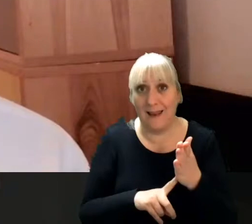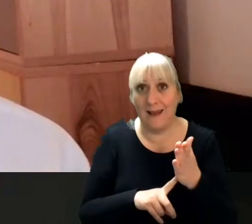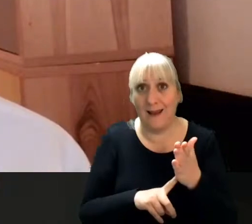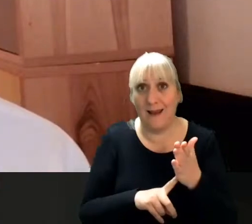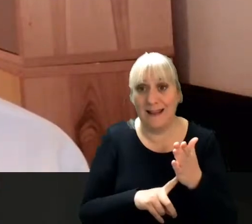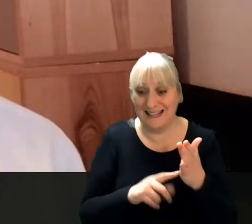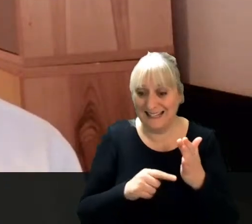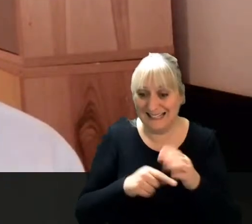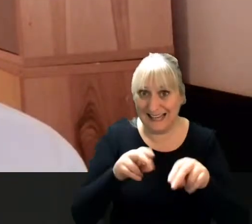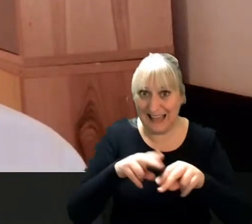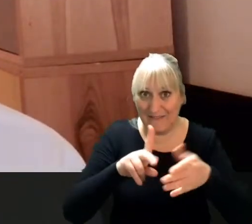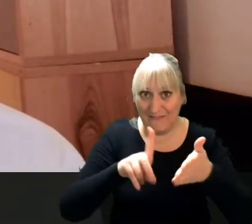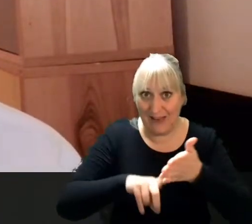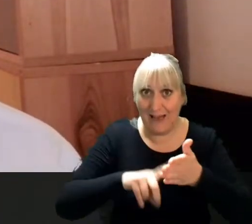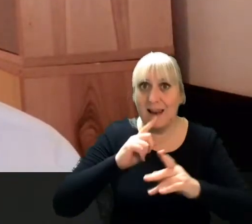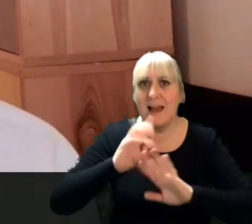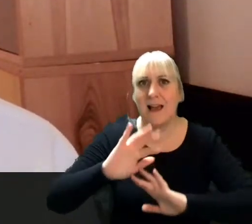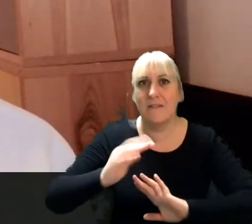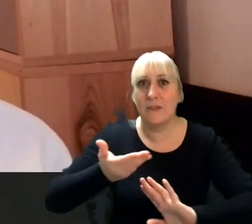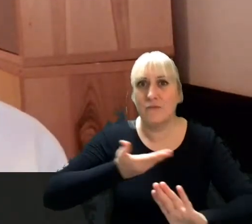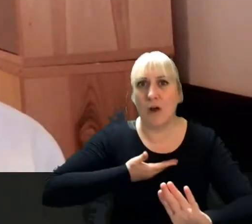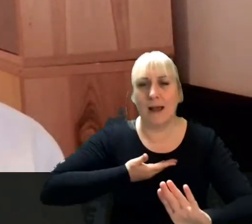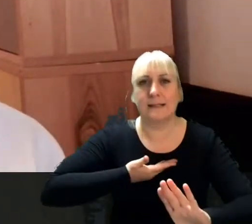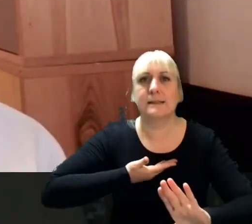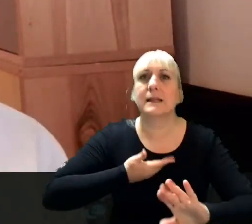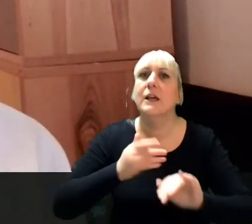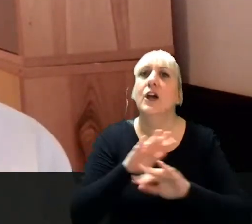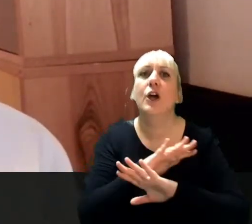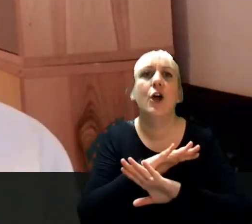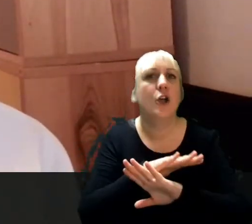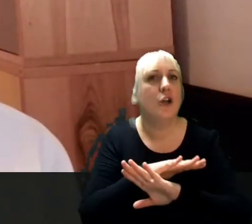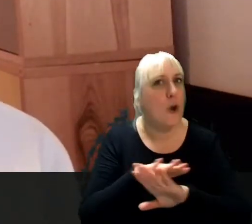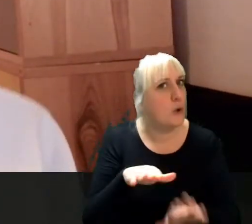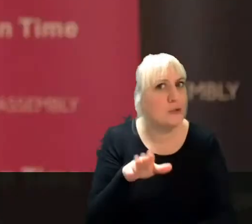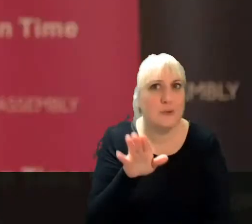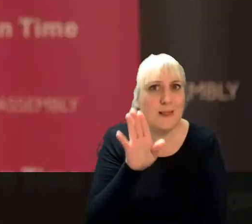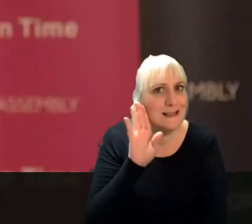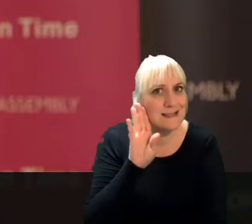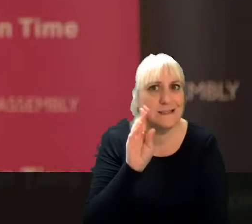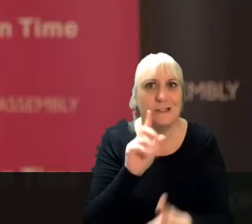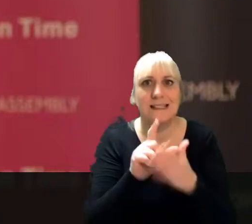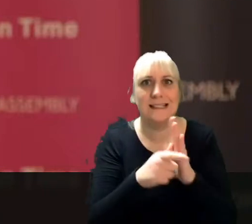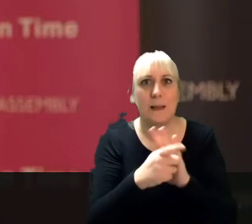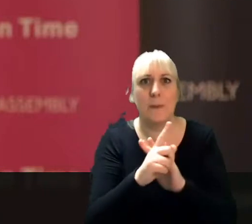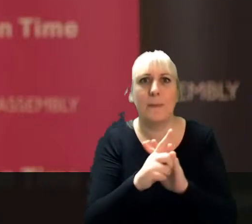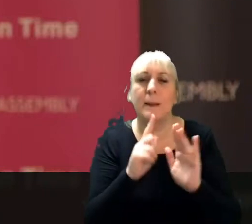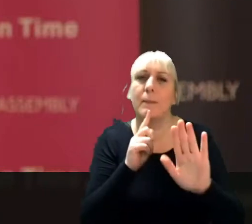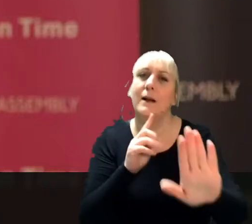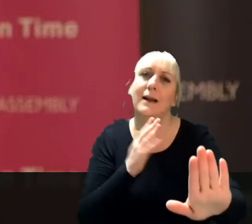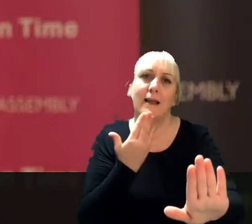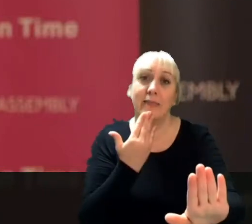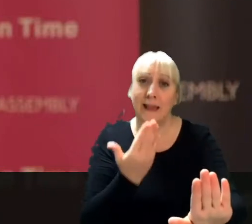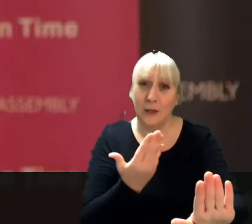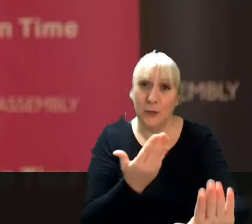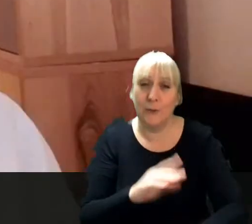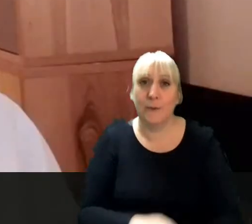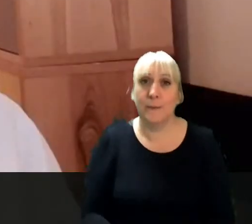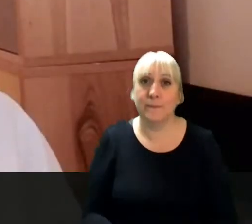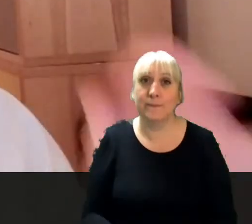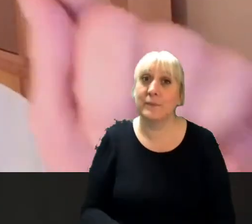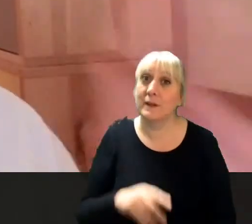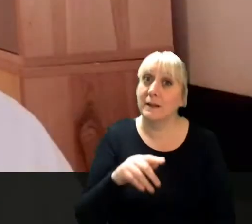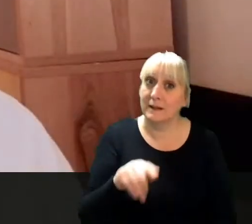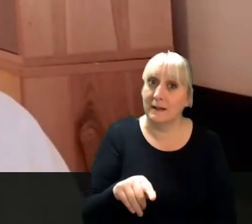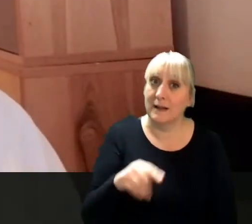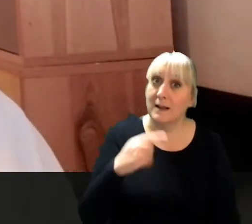have the right not to listen to disabled people. Thank you, Assembly So Member. those are the credentials of the Mayor when it